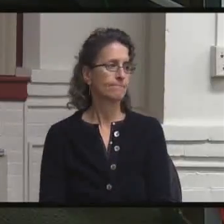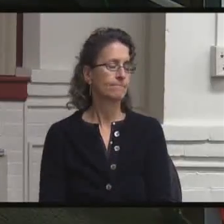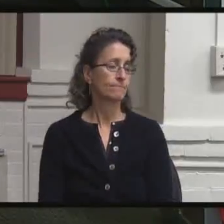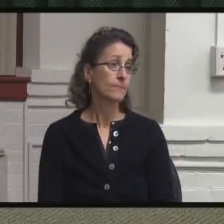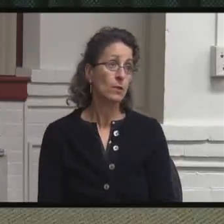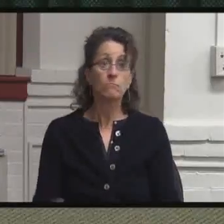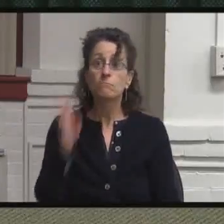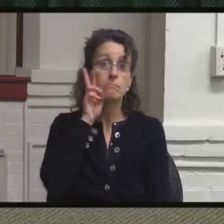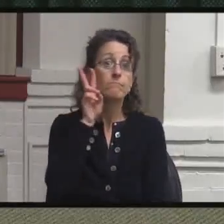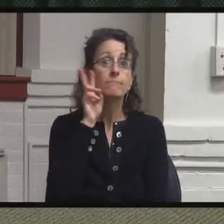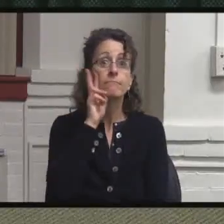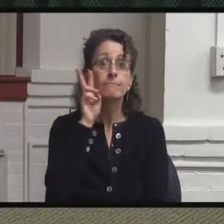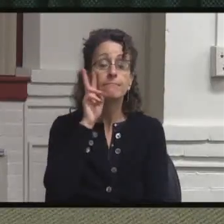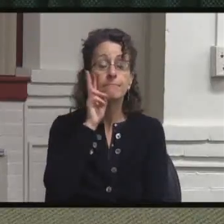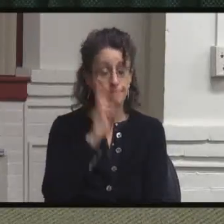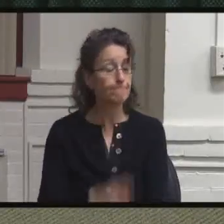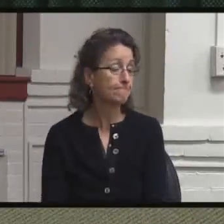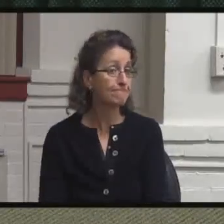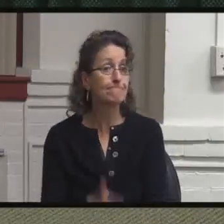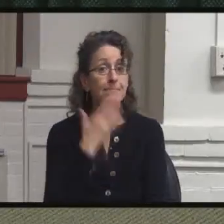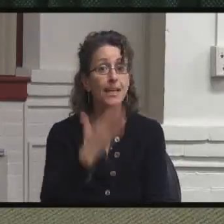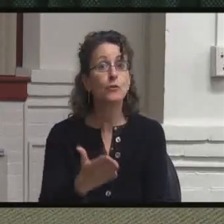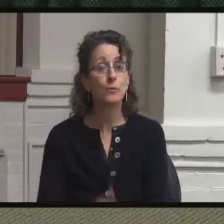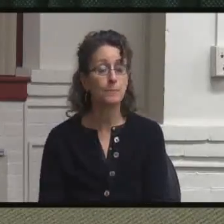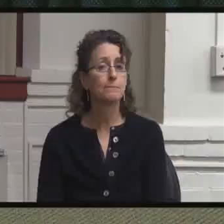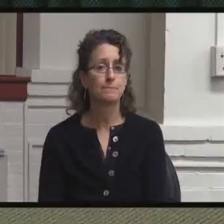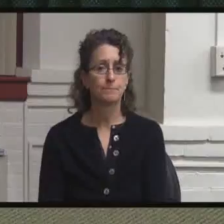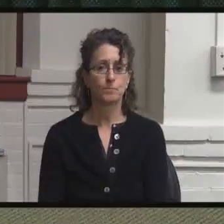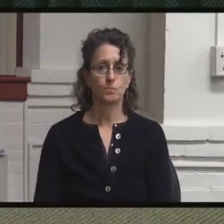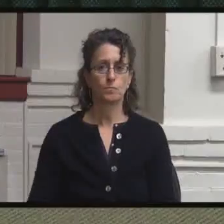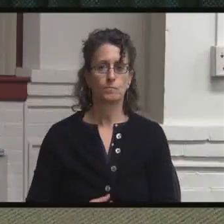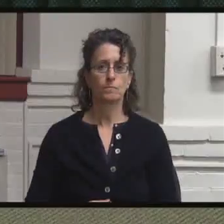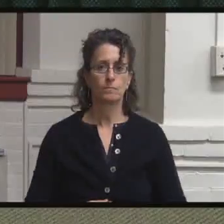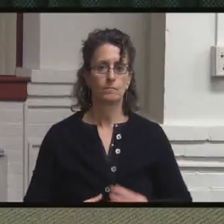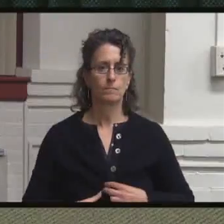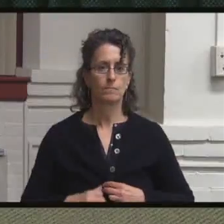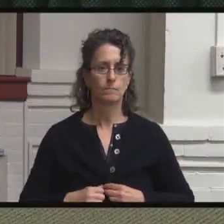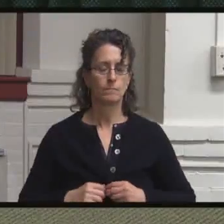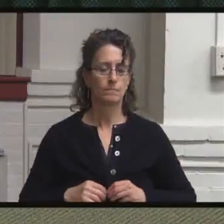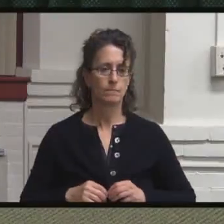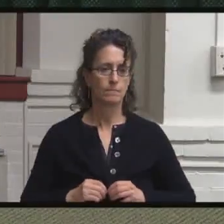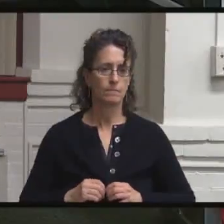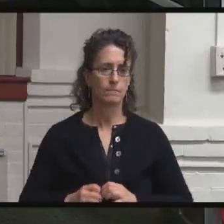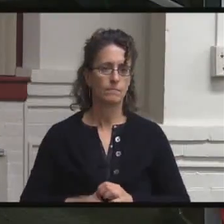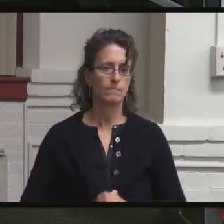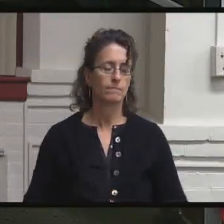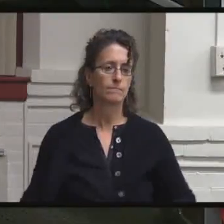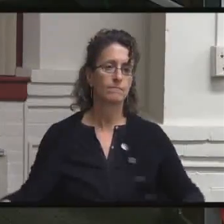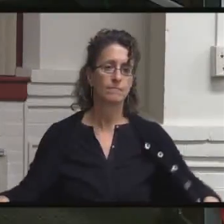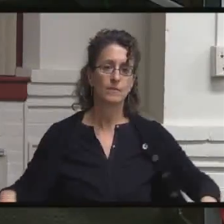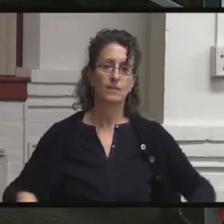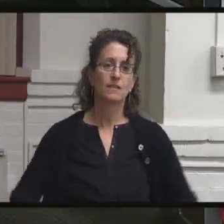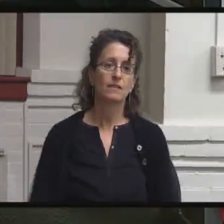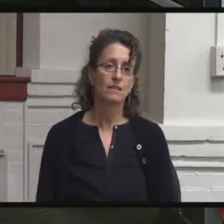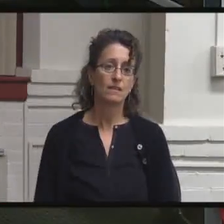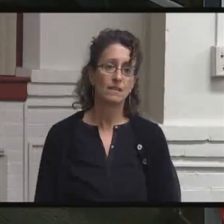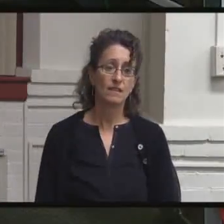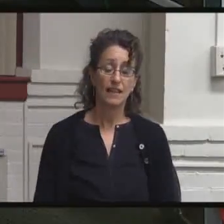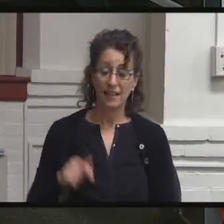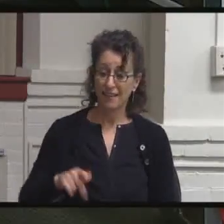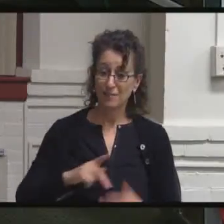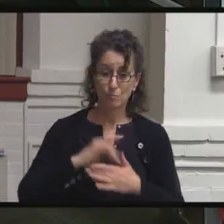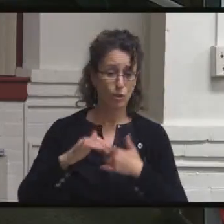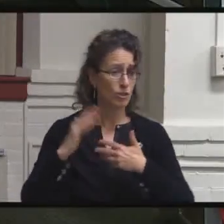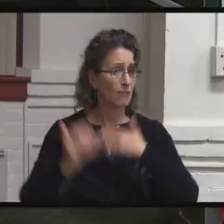So we'll see. But thanks. Well, I think I speak for the Energy Committee when I say the committee is really happy that this project